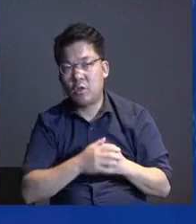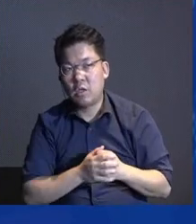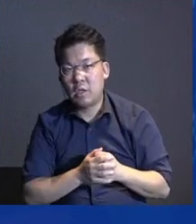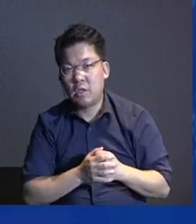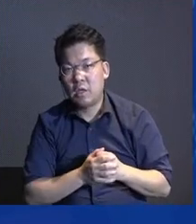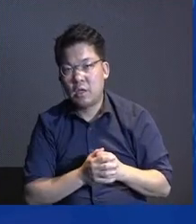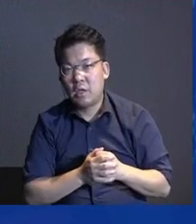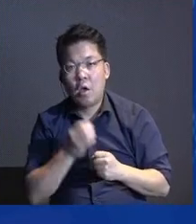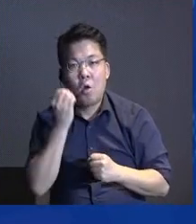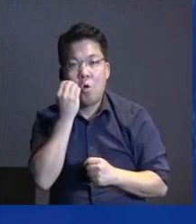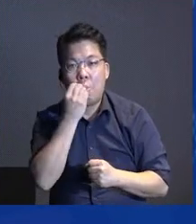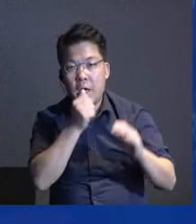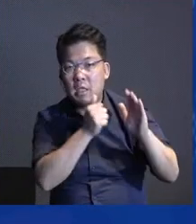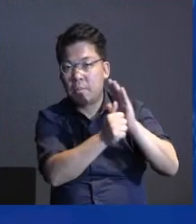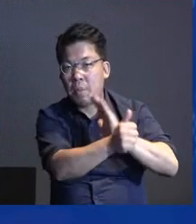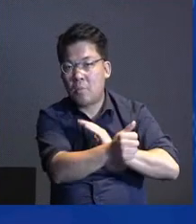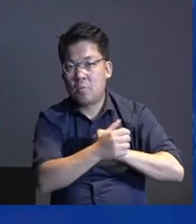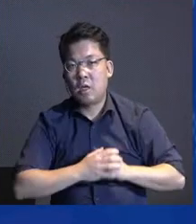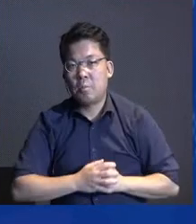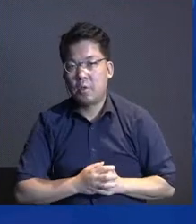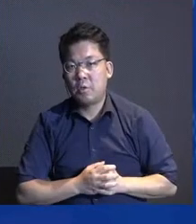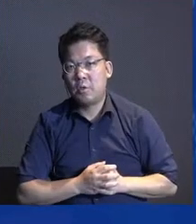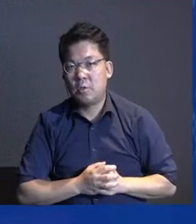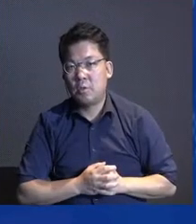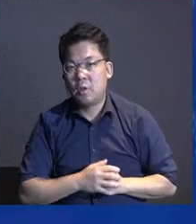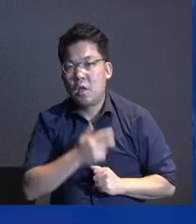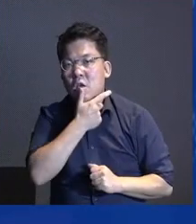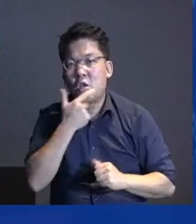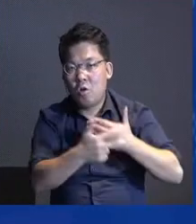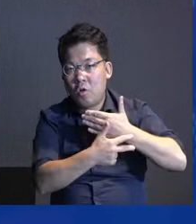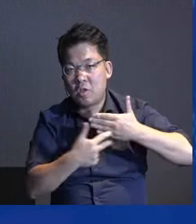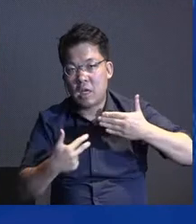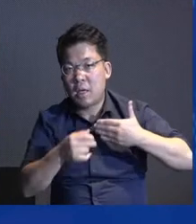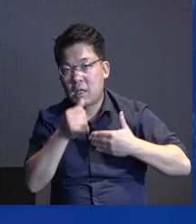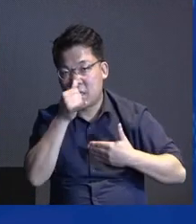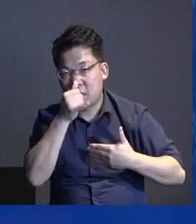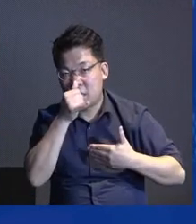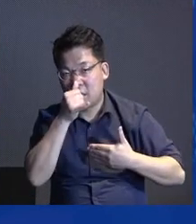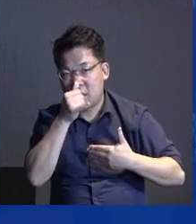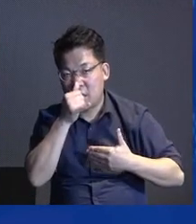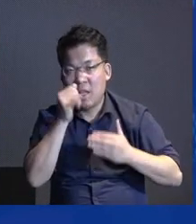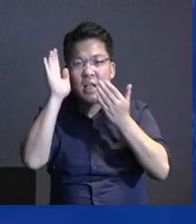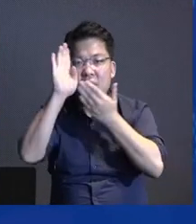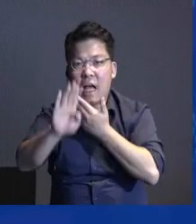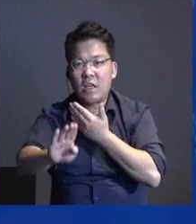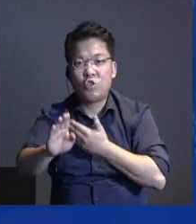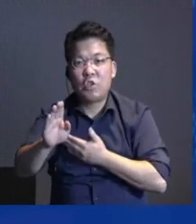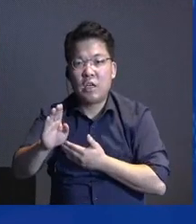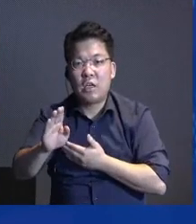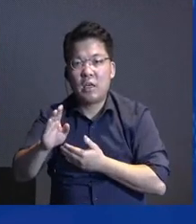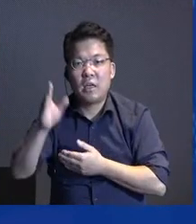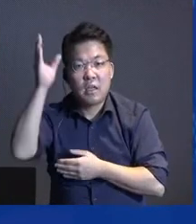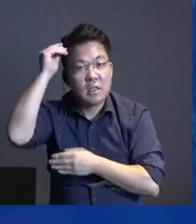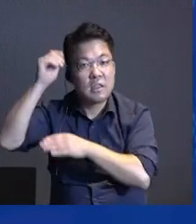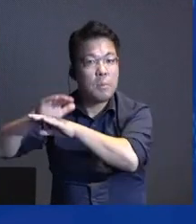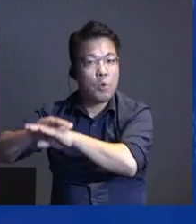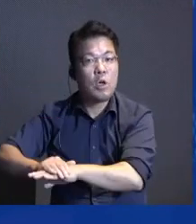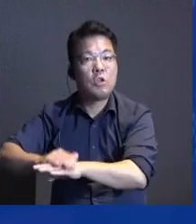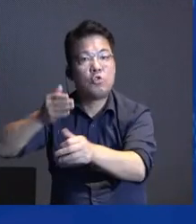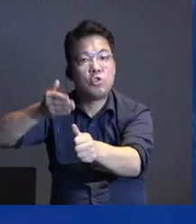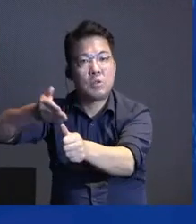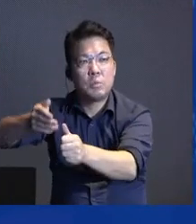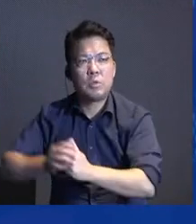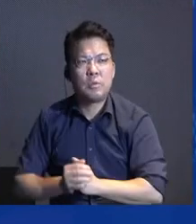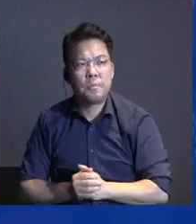Another activity that our partners in Ljubljana organized, where we were lucky enough to be